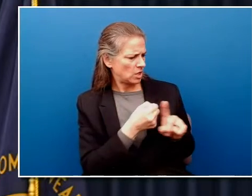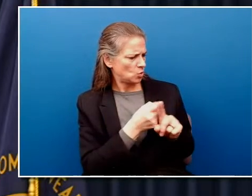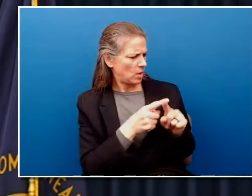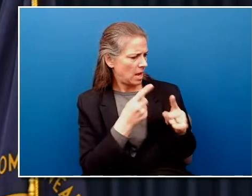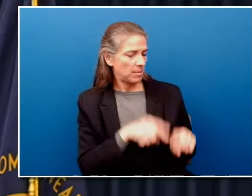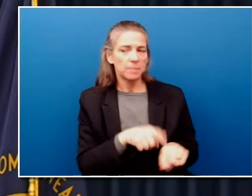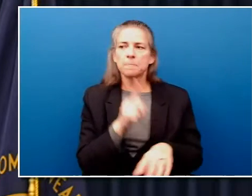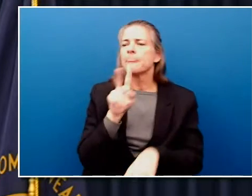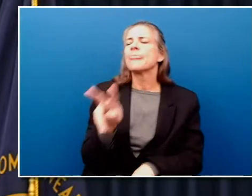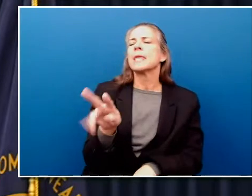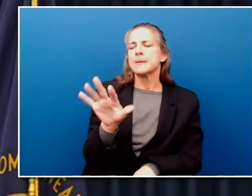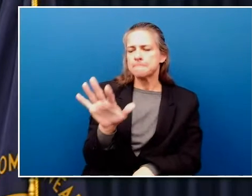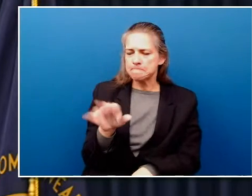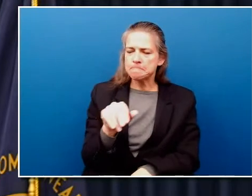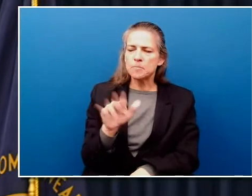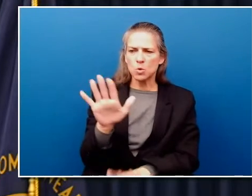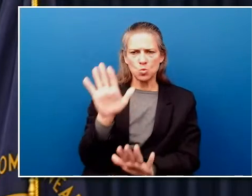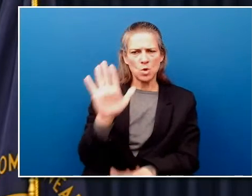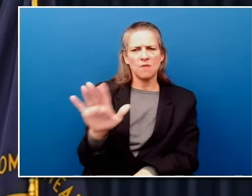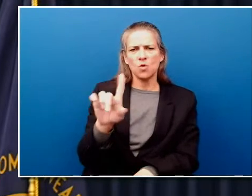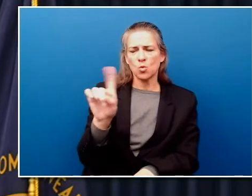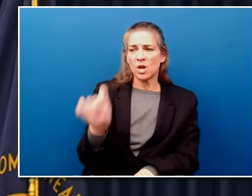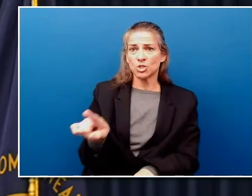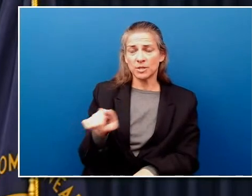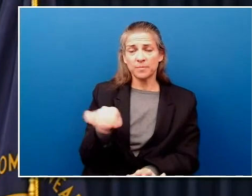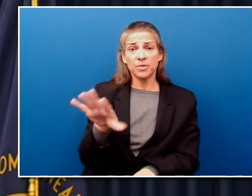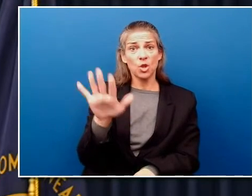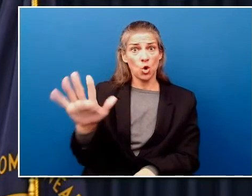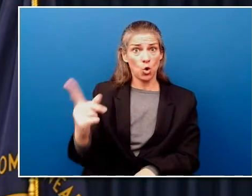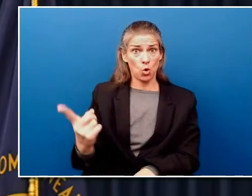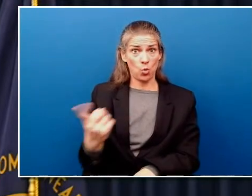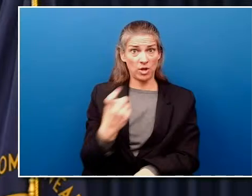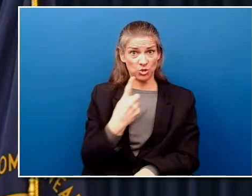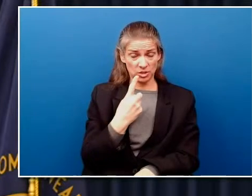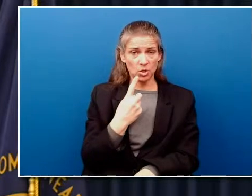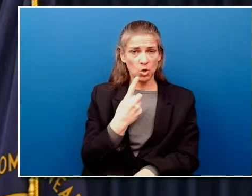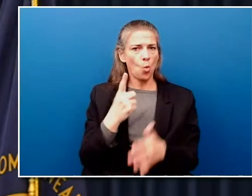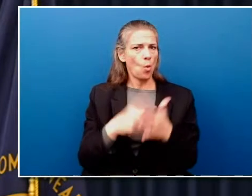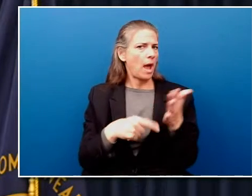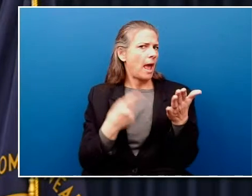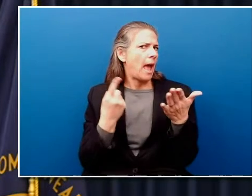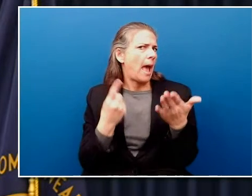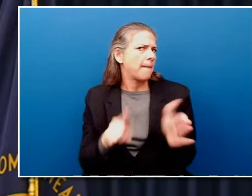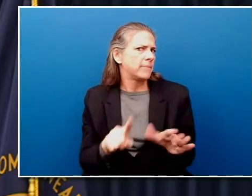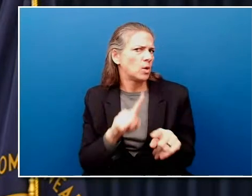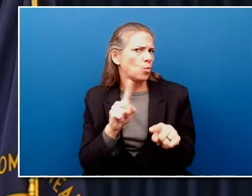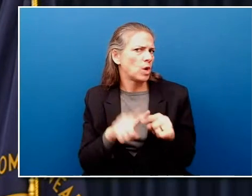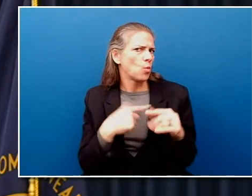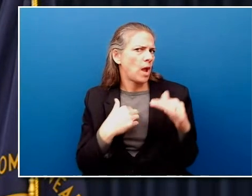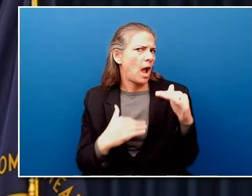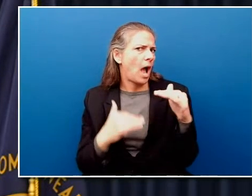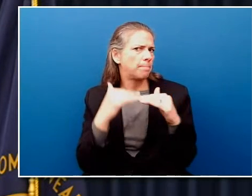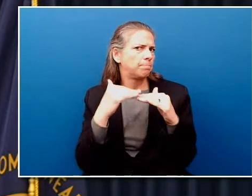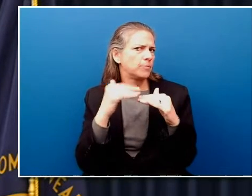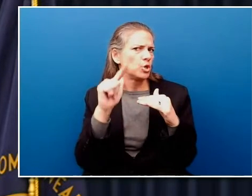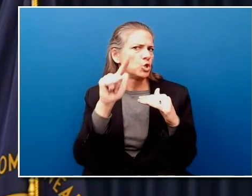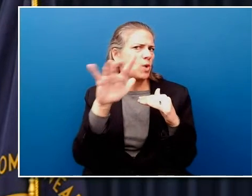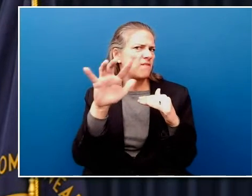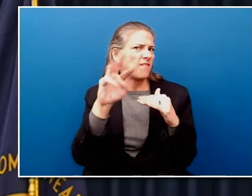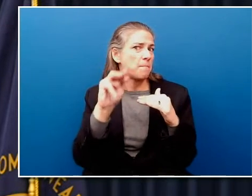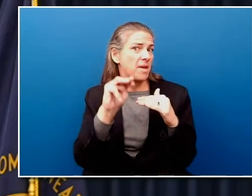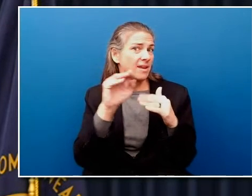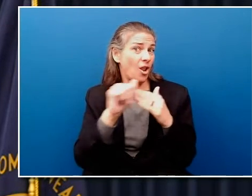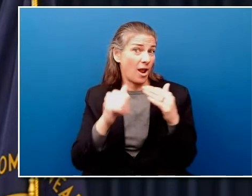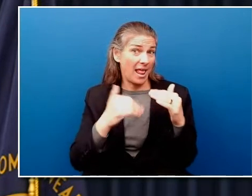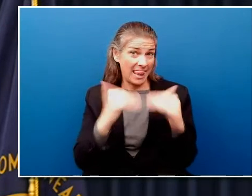question. And for anybody listening, the question is, what happens when we hit that $25 million limit that the General Assembly is trying to